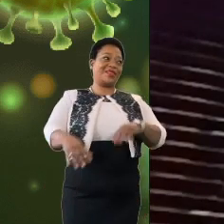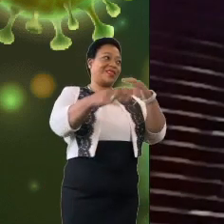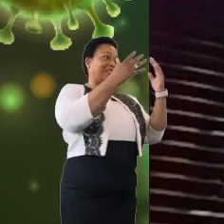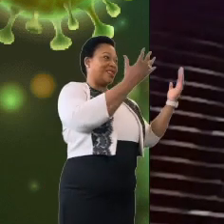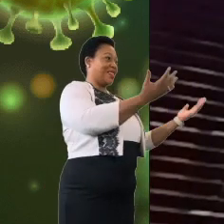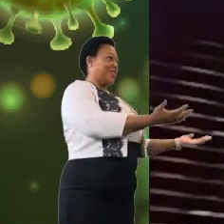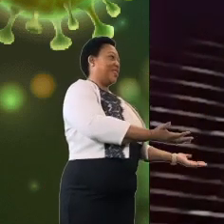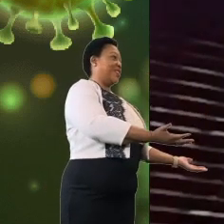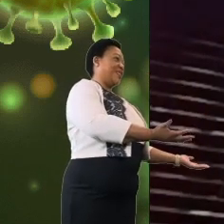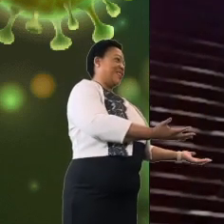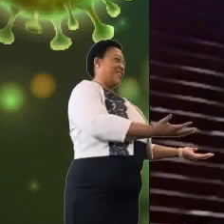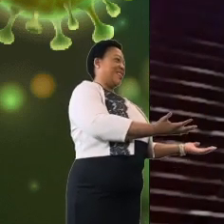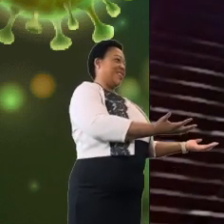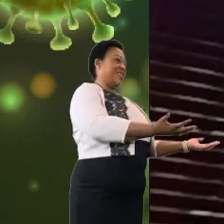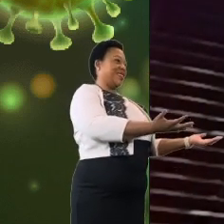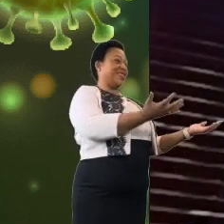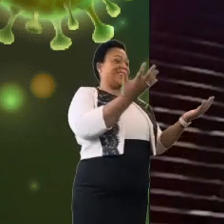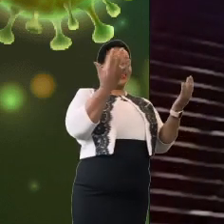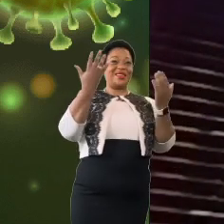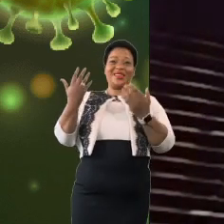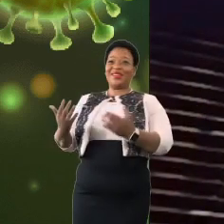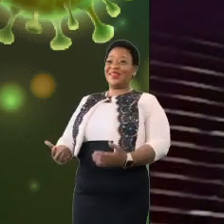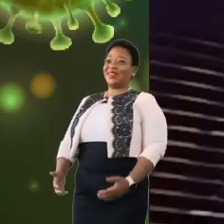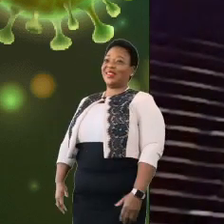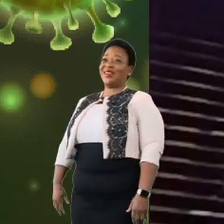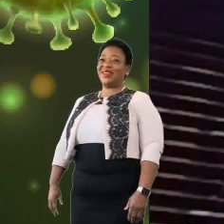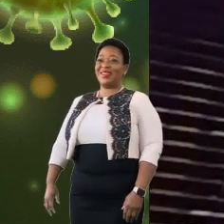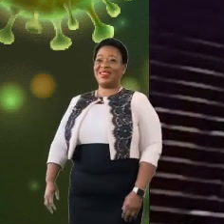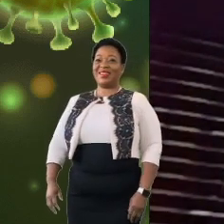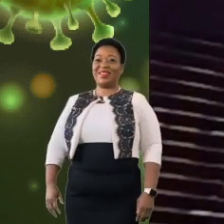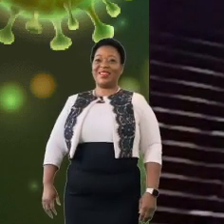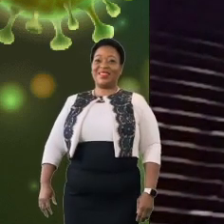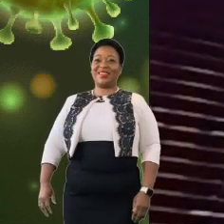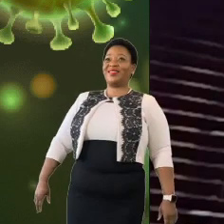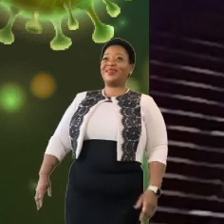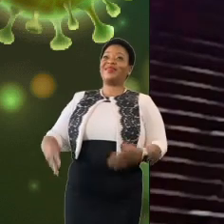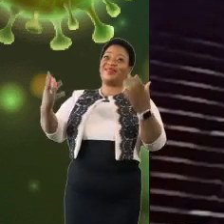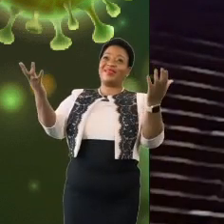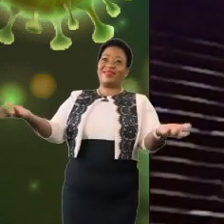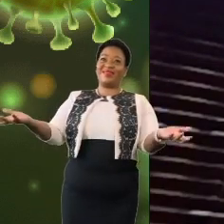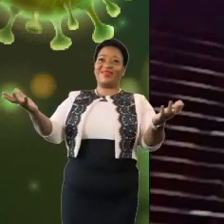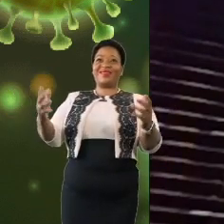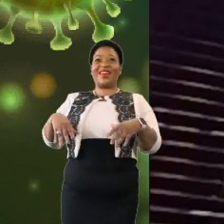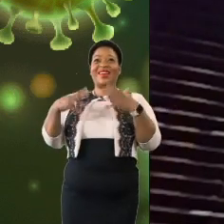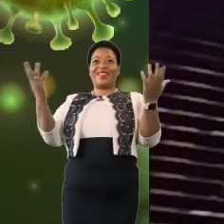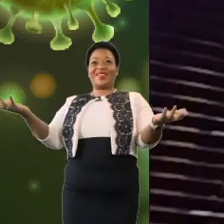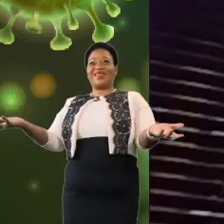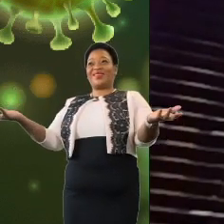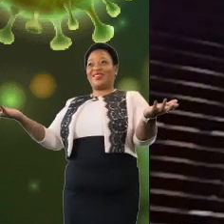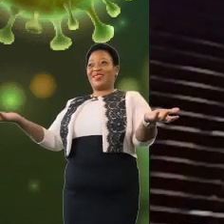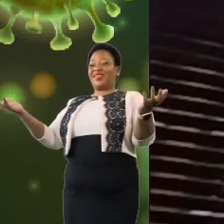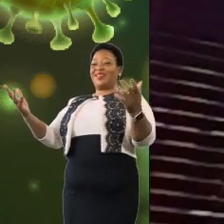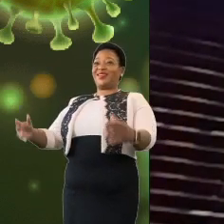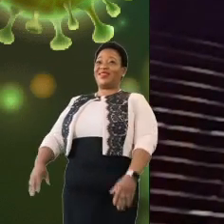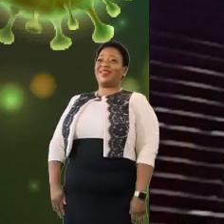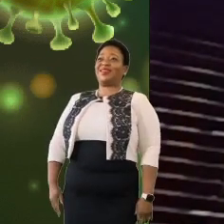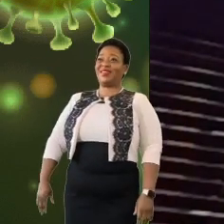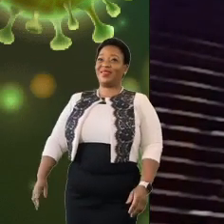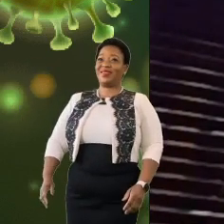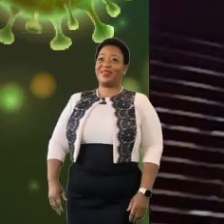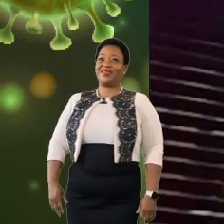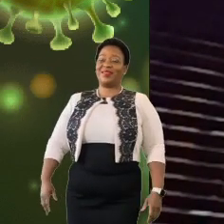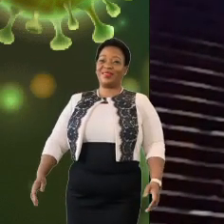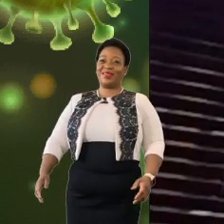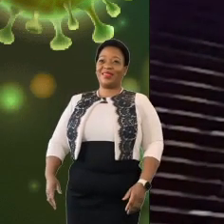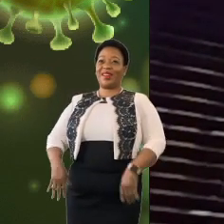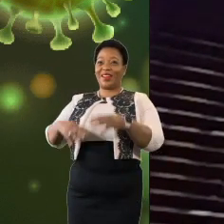drive is going to. Yesterday, I did share that one of the papers